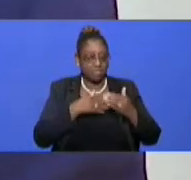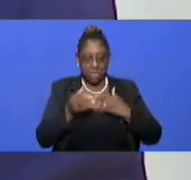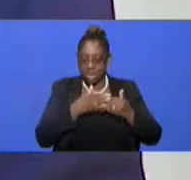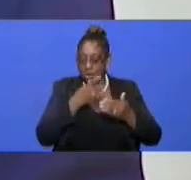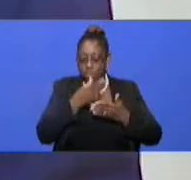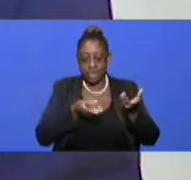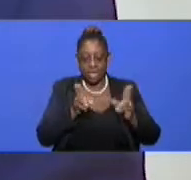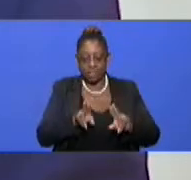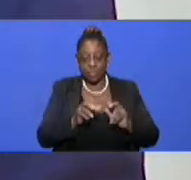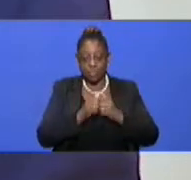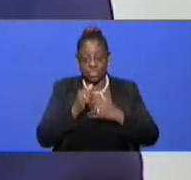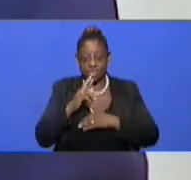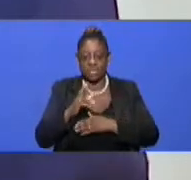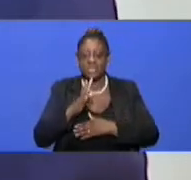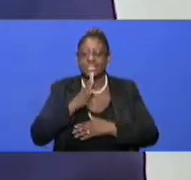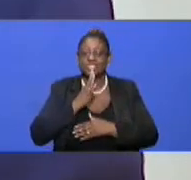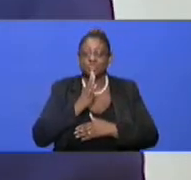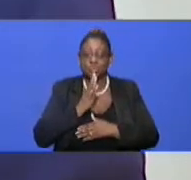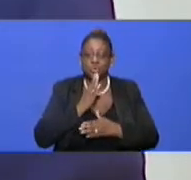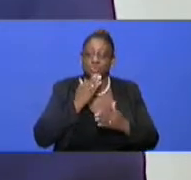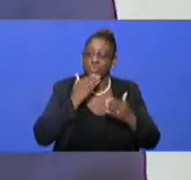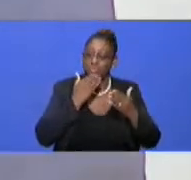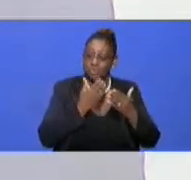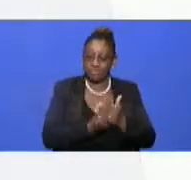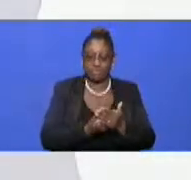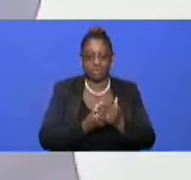through, she spoke positivity into